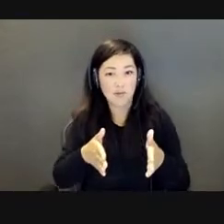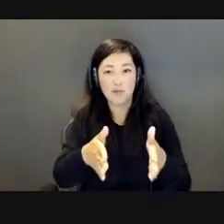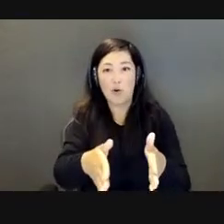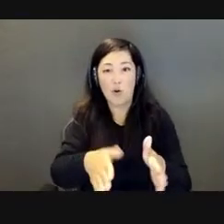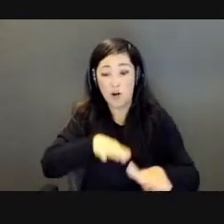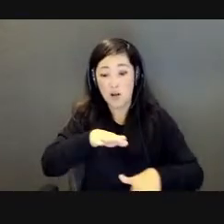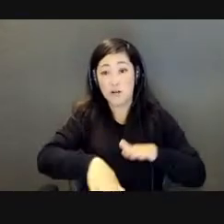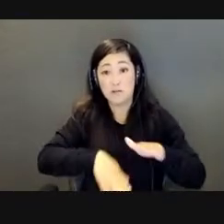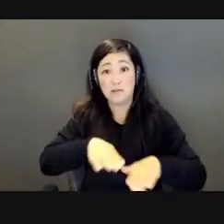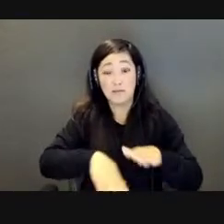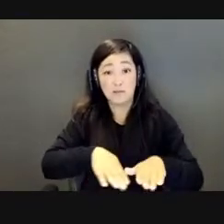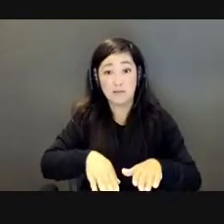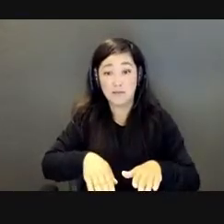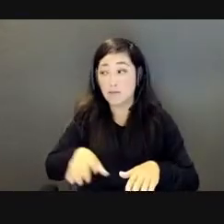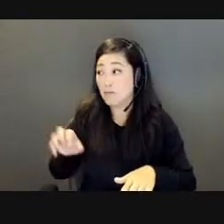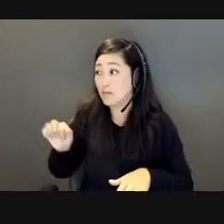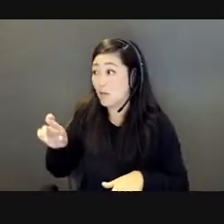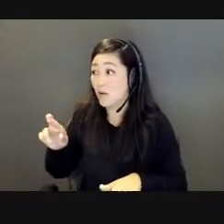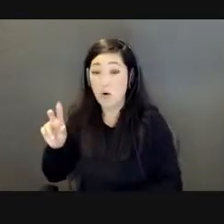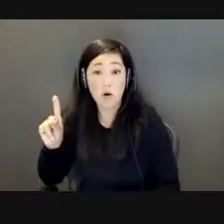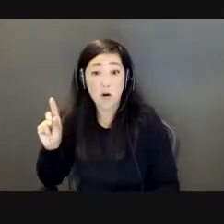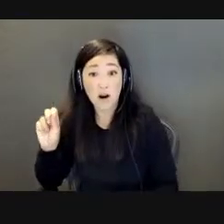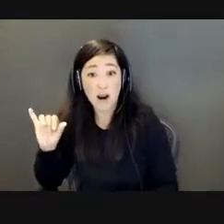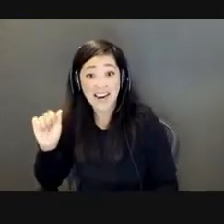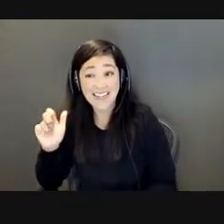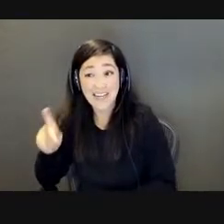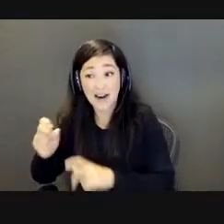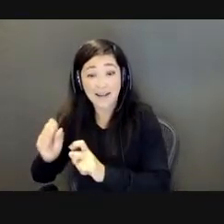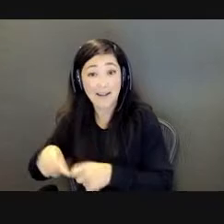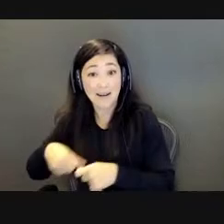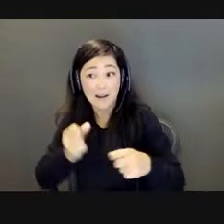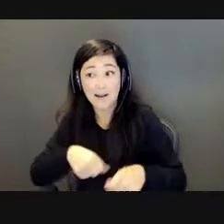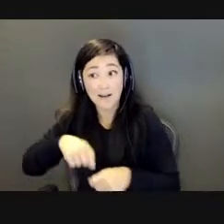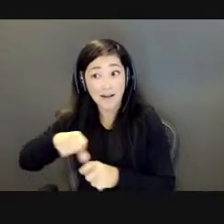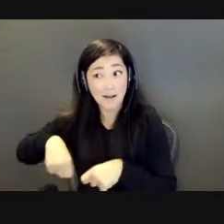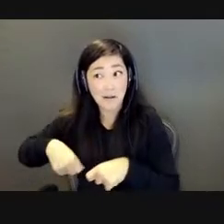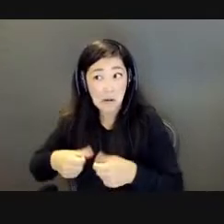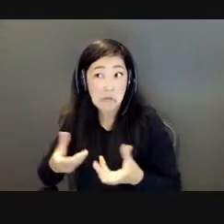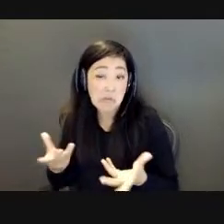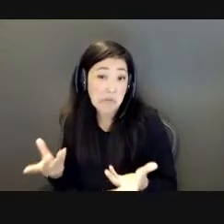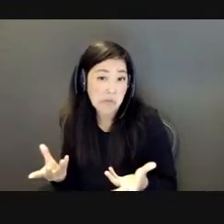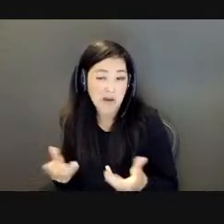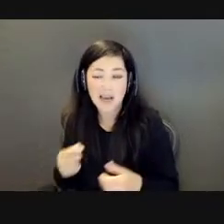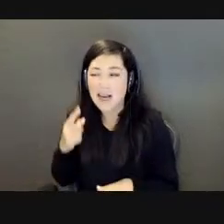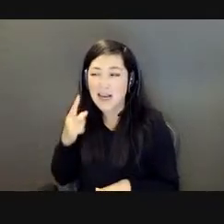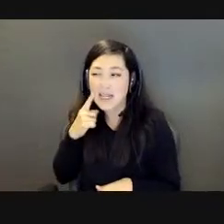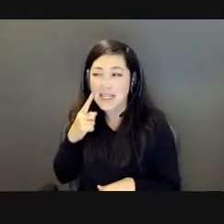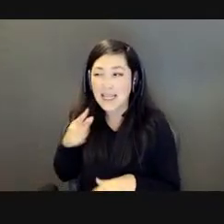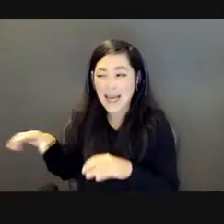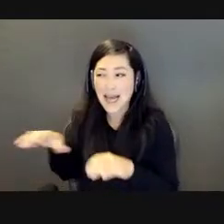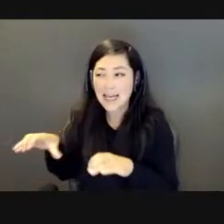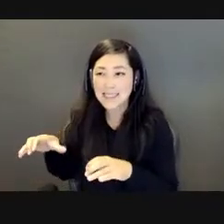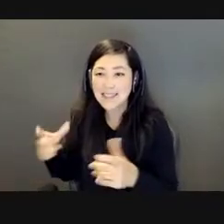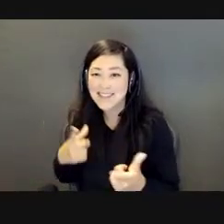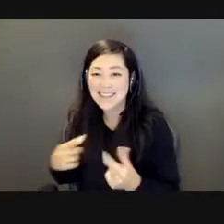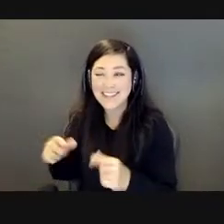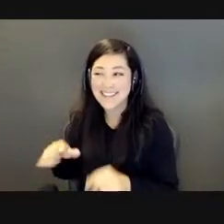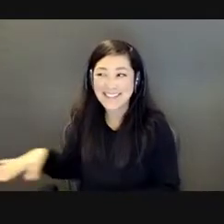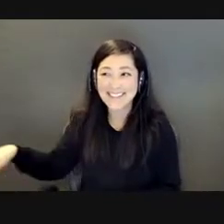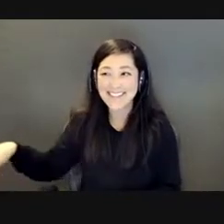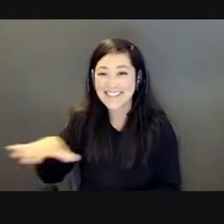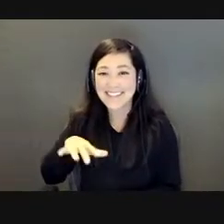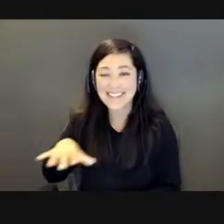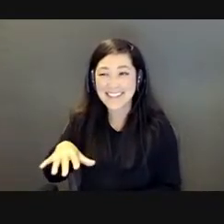an accessible kayak launch, some things. I'm more looking at the activities around the area. I'd like to get